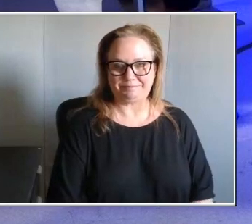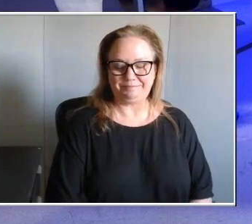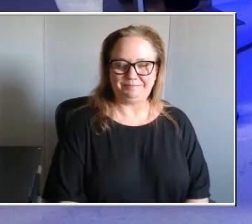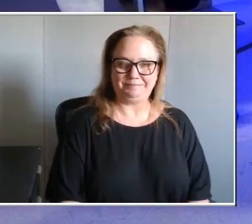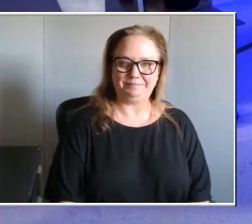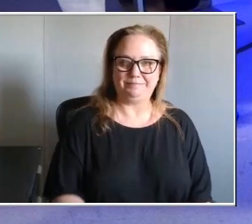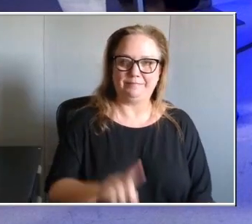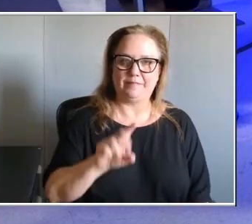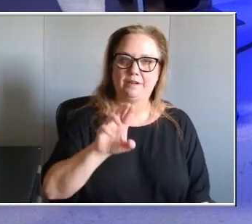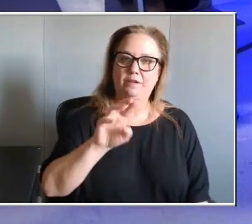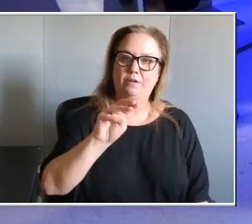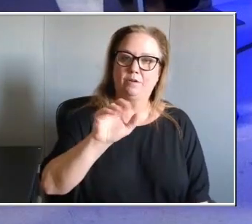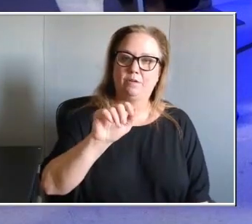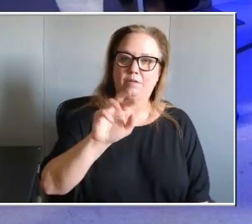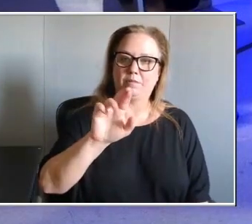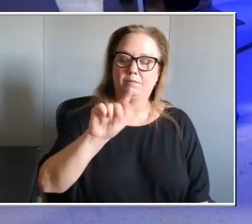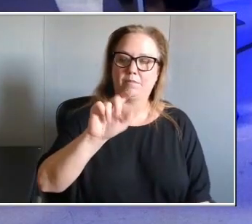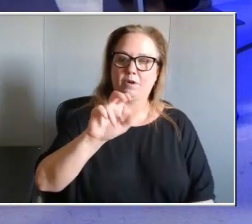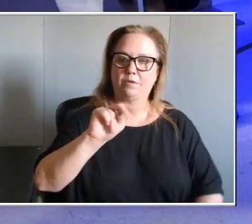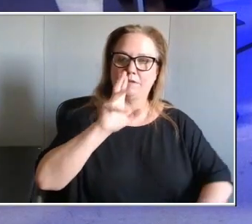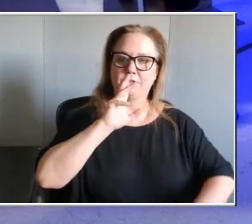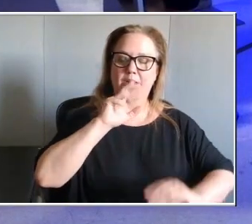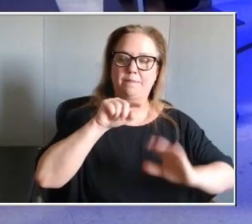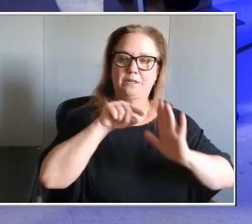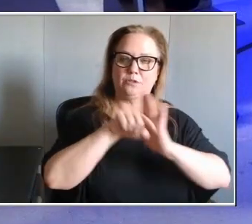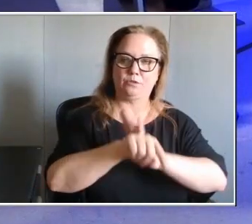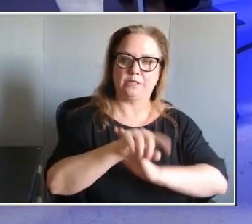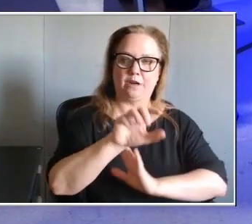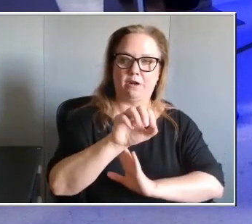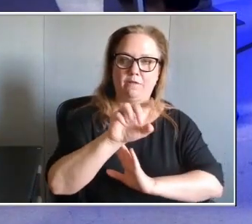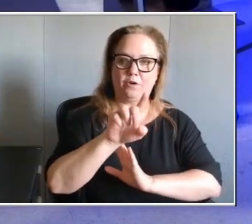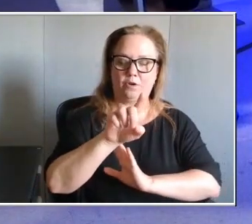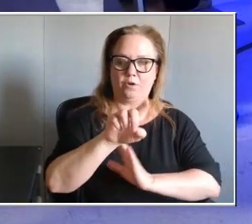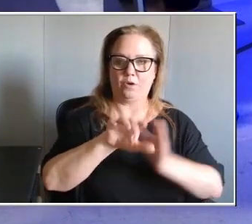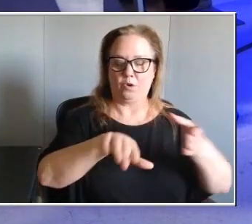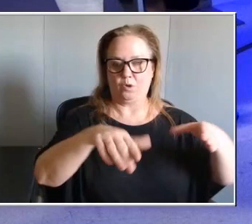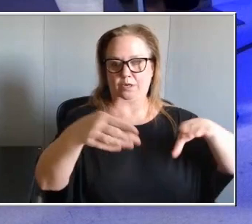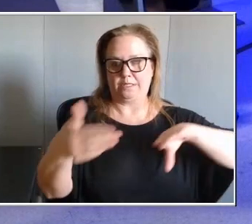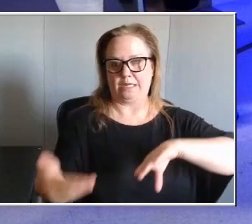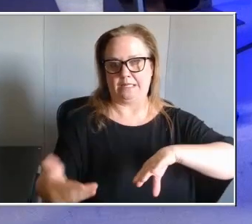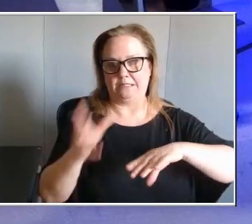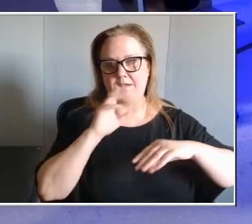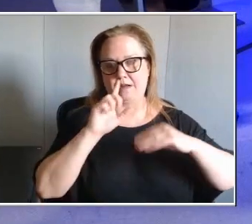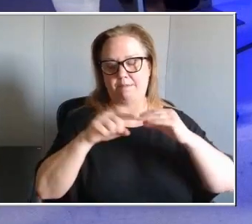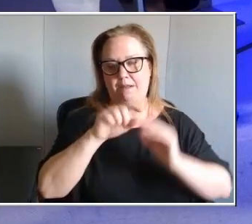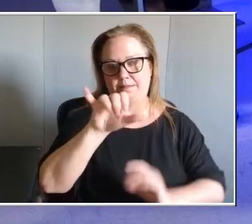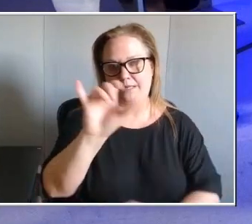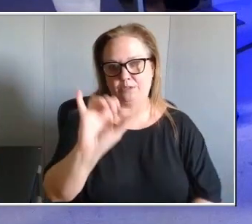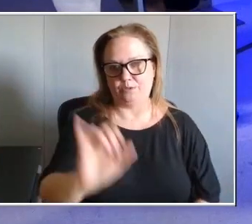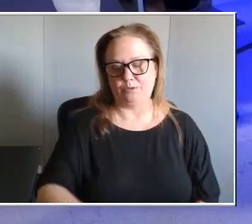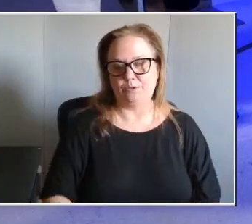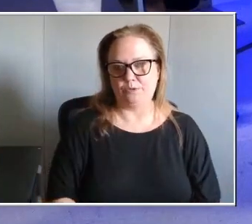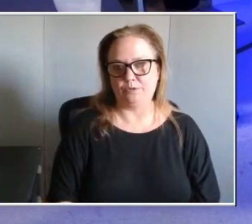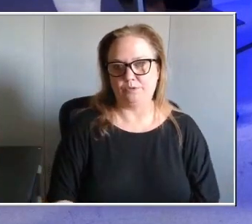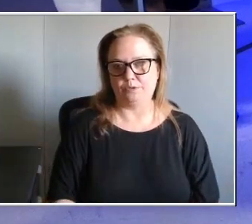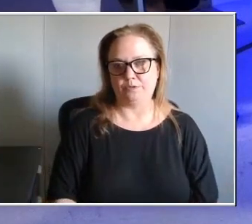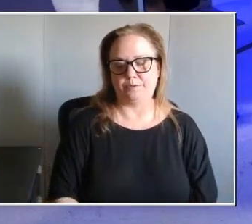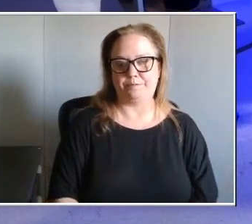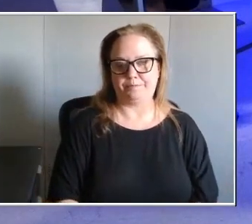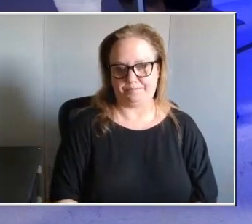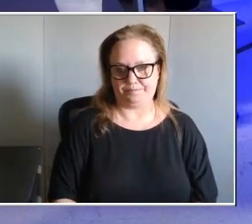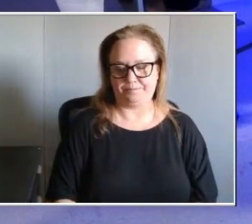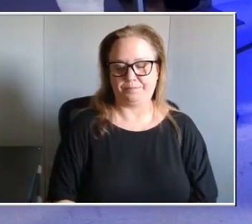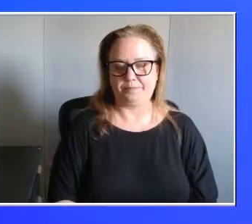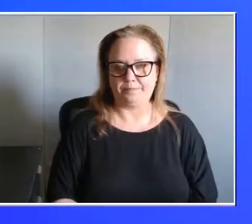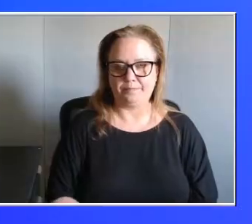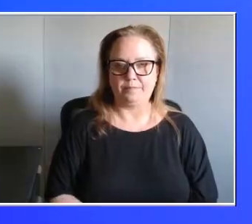Dr. Martin, I want to talk a little bit about suicide and overdose deaths also being a factor. Talk to us a little bit about some of that I know you got involved in. Yeah.